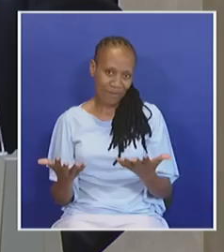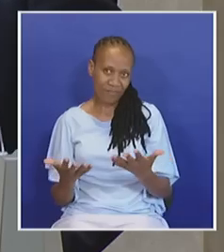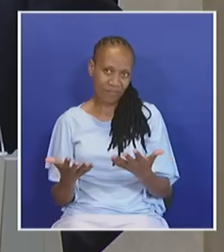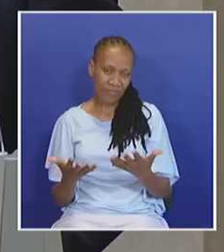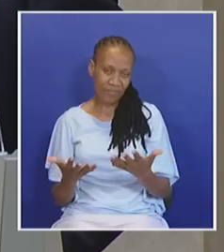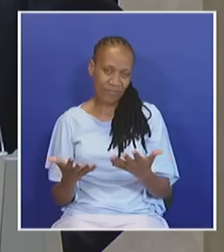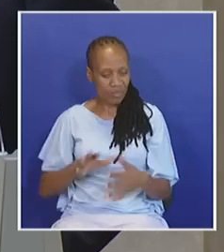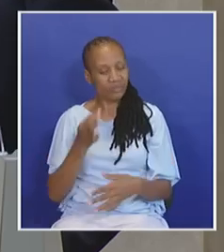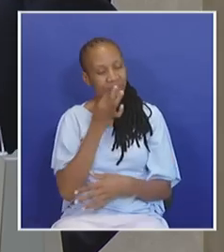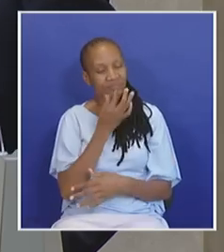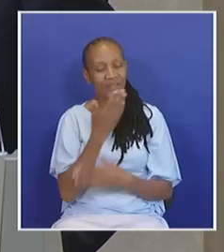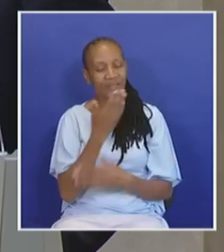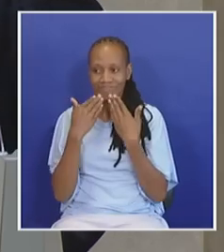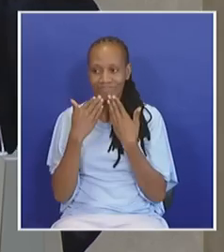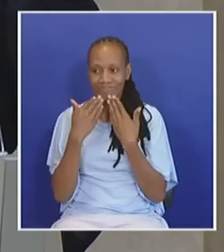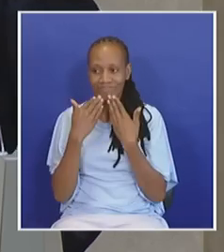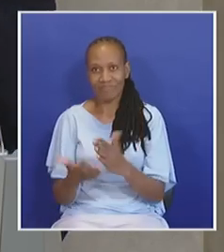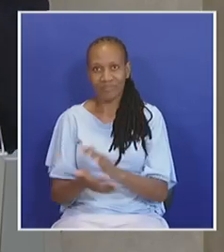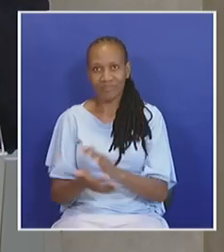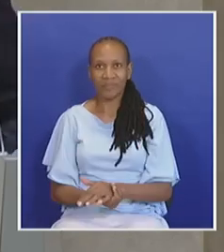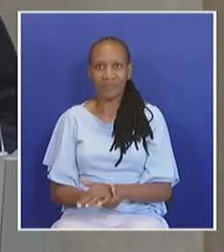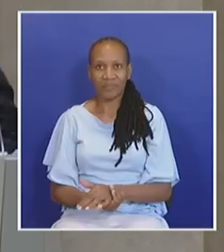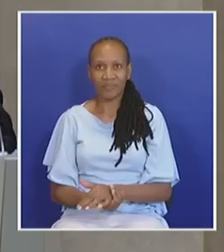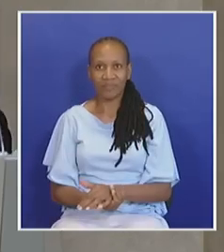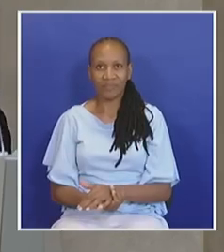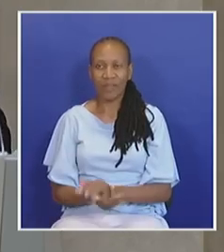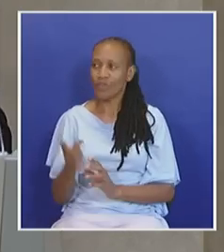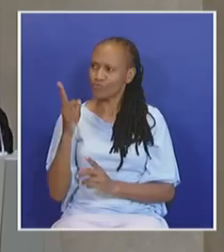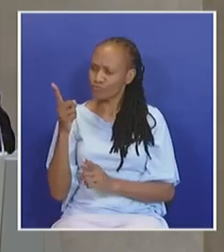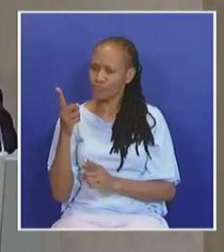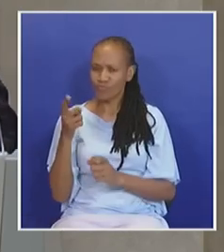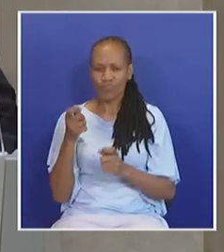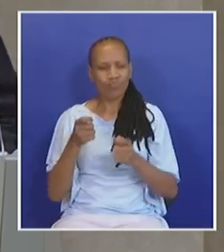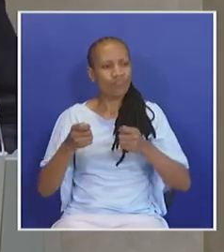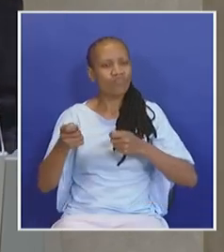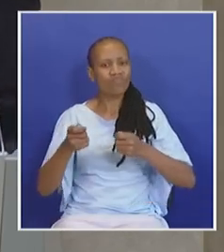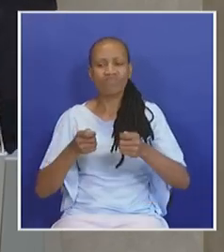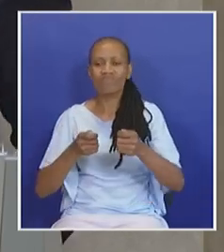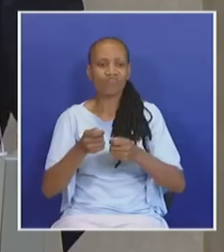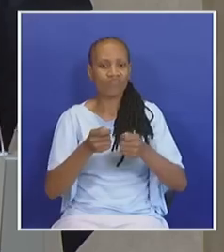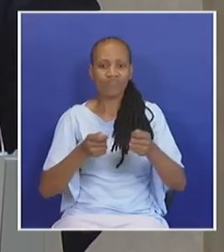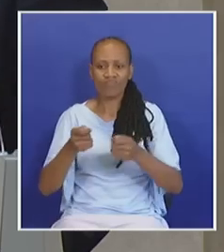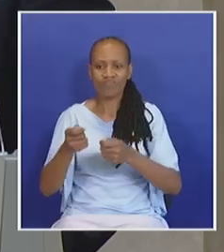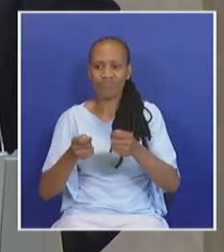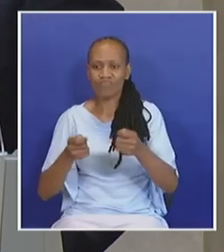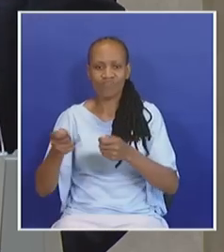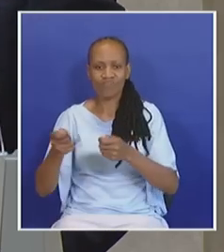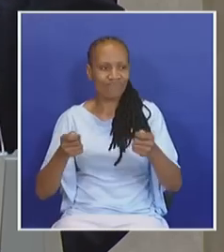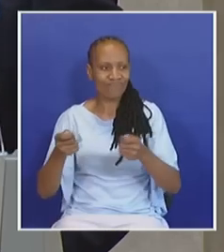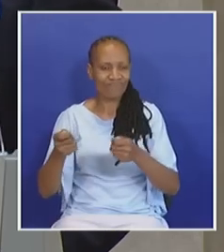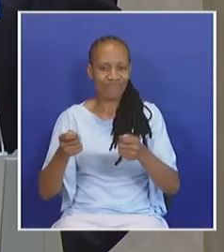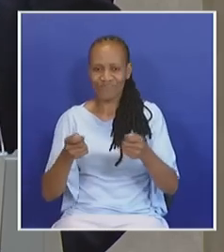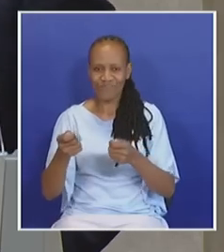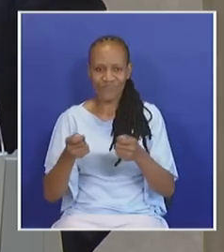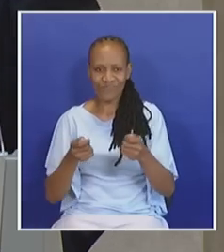appreciation of the manner in which you have been able to manage and